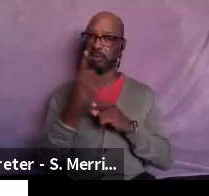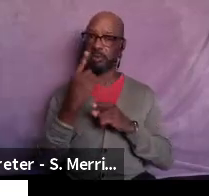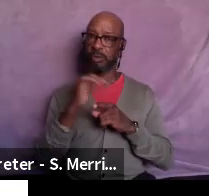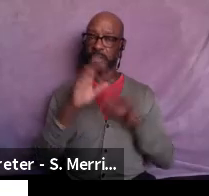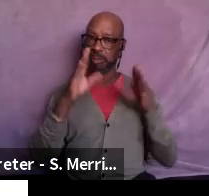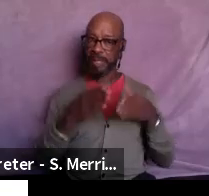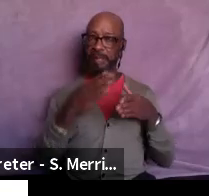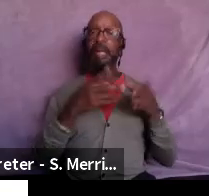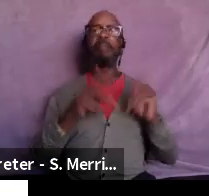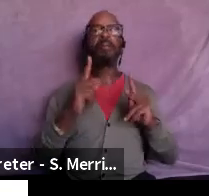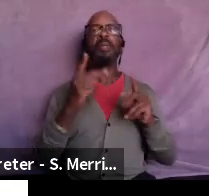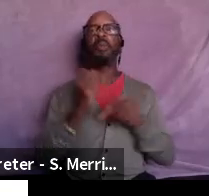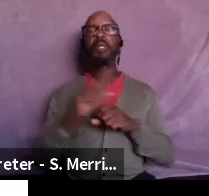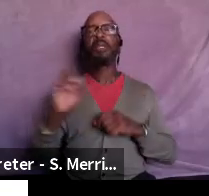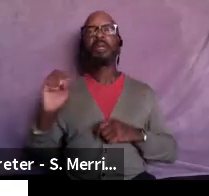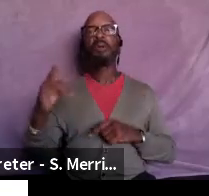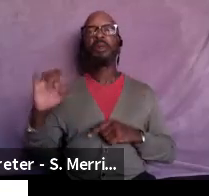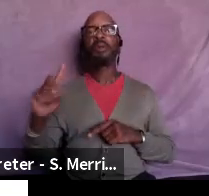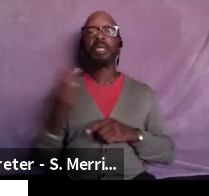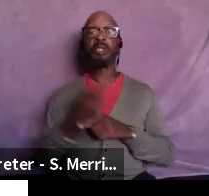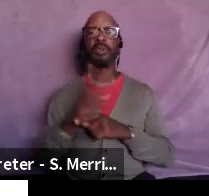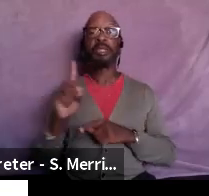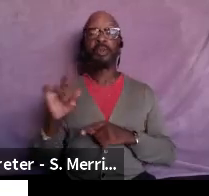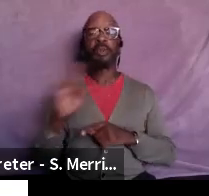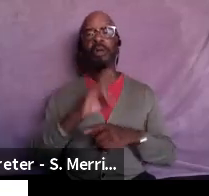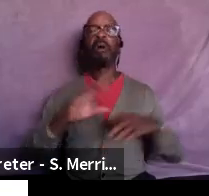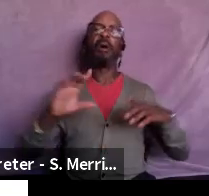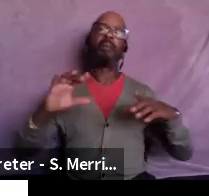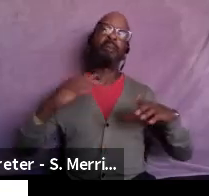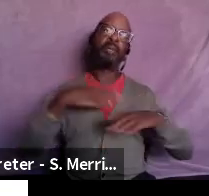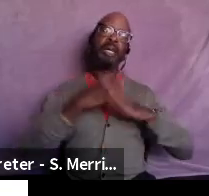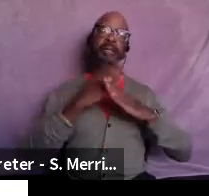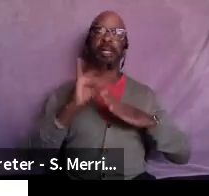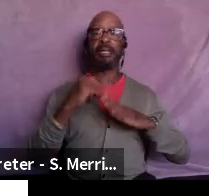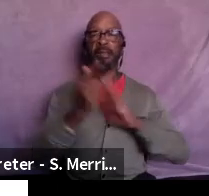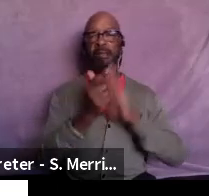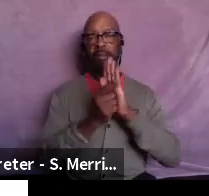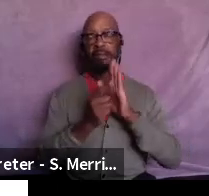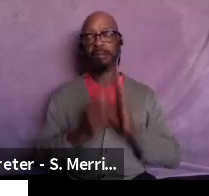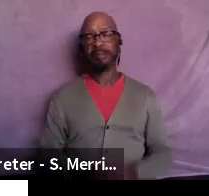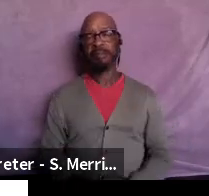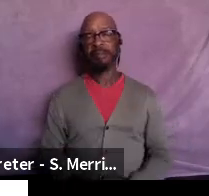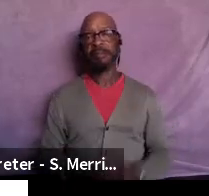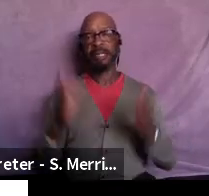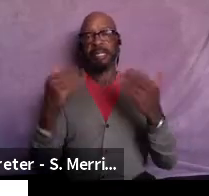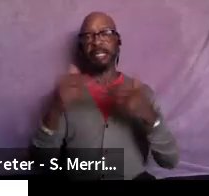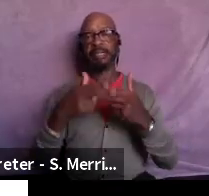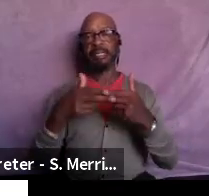individuals with opioid use disorder are protected by the disability discrimination laws. Next slide, please.